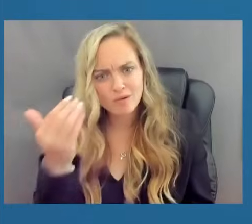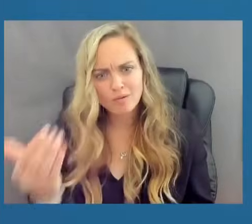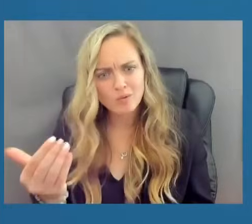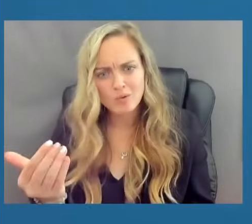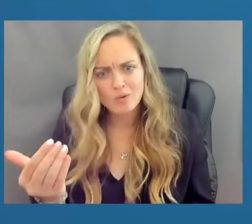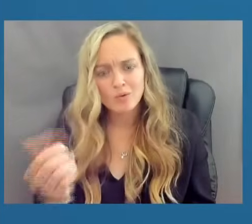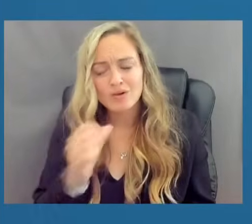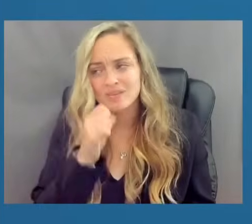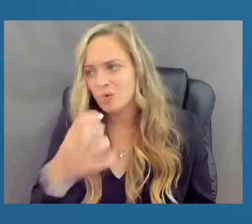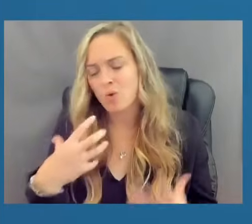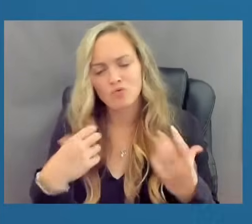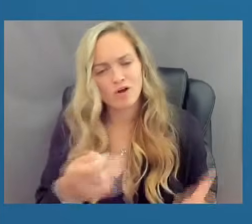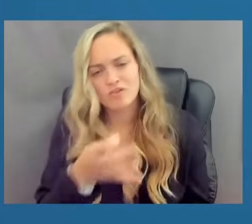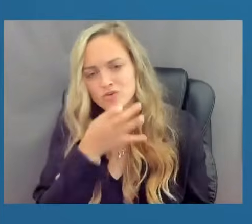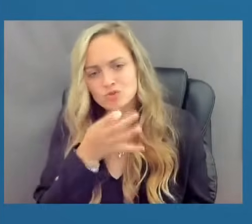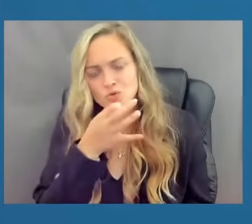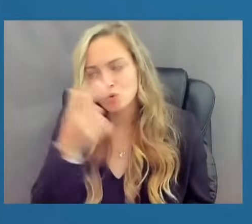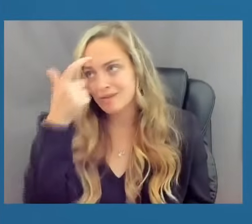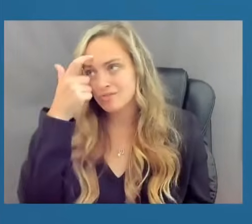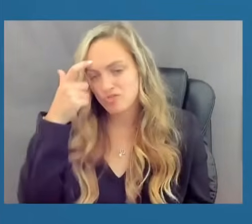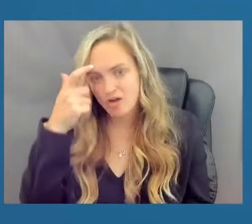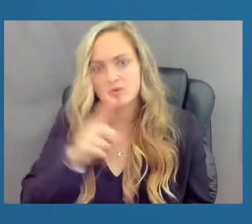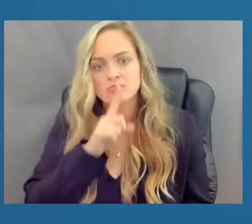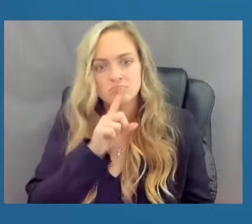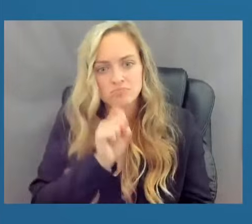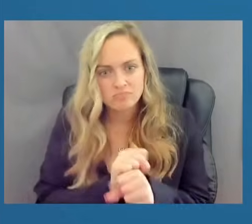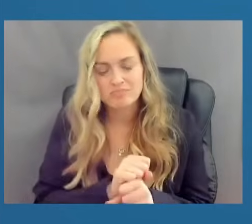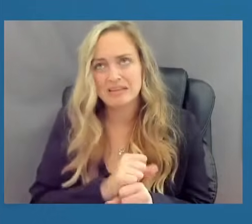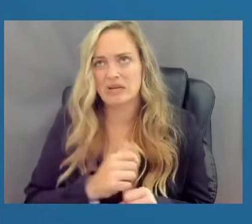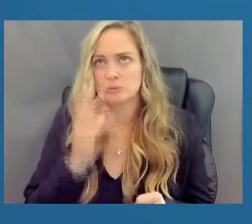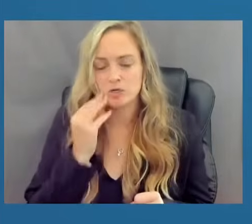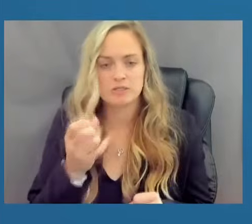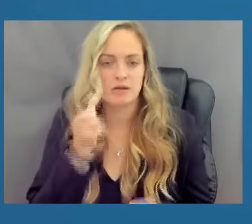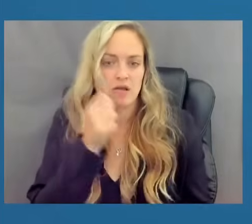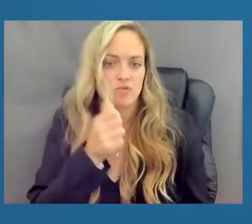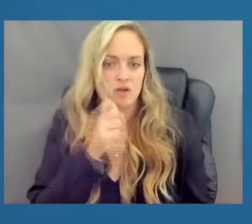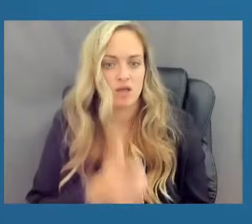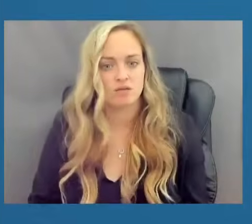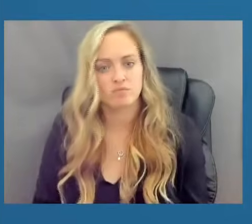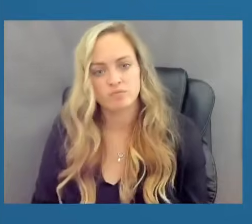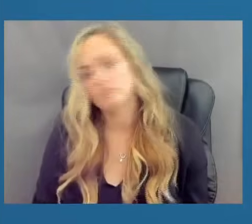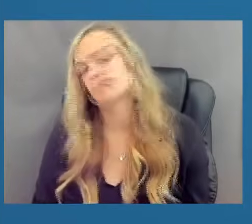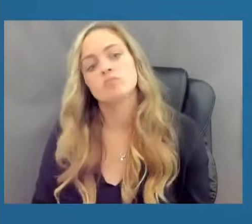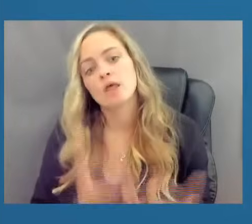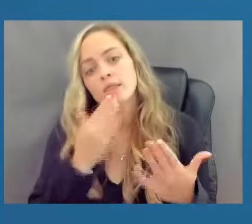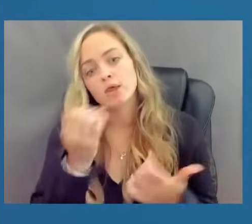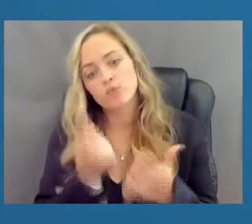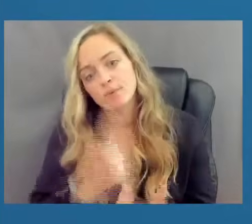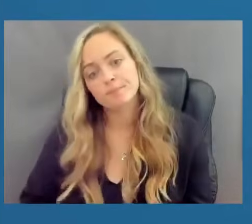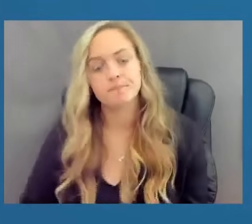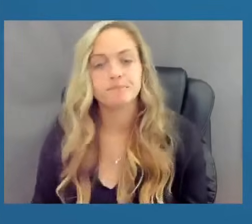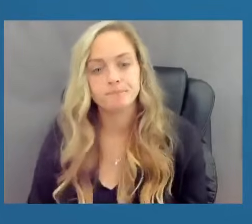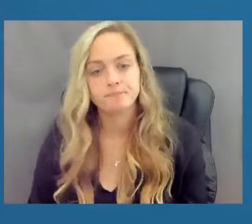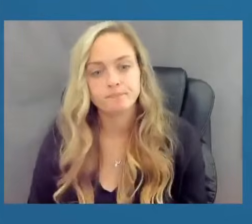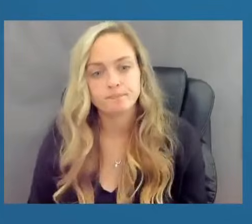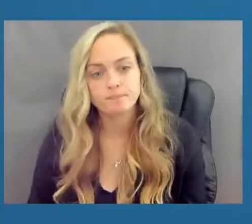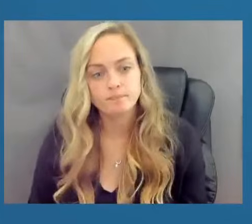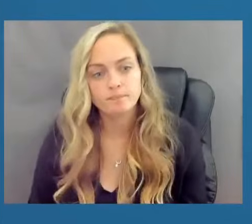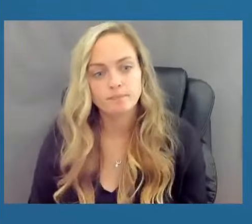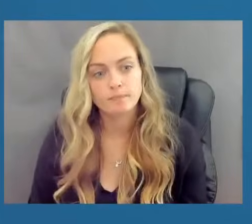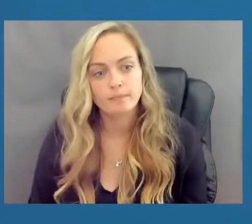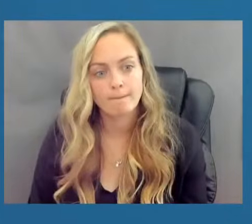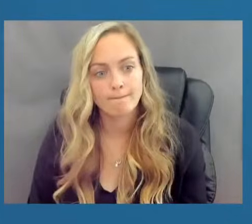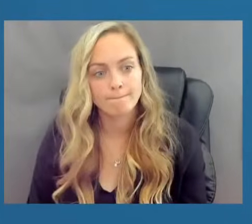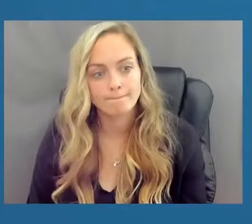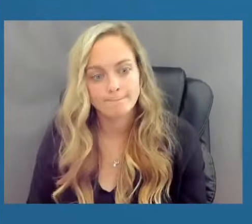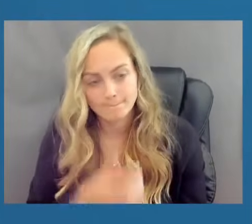recover anytime soon. The trauma is real. They're reliving it every day. All right, thank you, everyone. That's all I All right, thank you, everybody. Your mayoral endorsement in New York City?